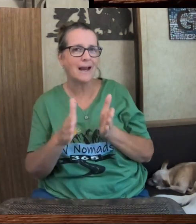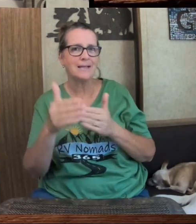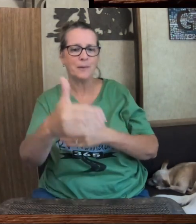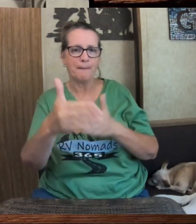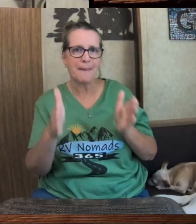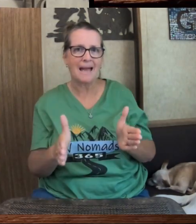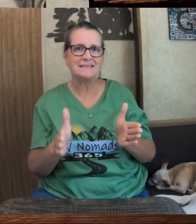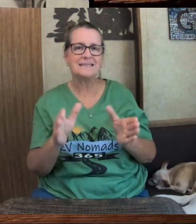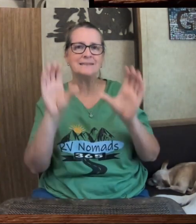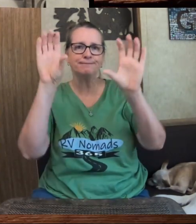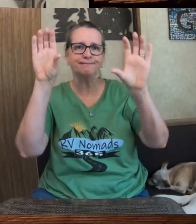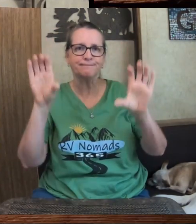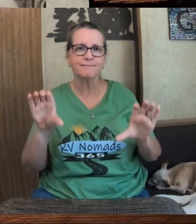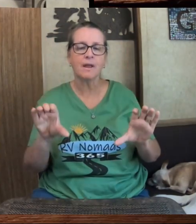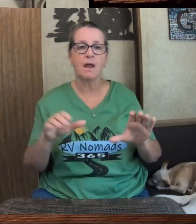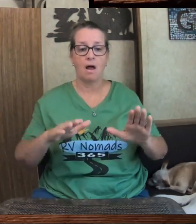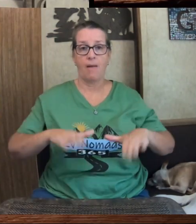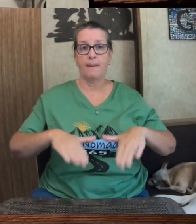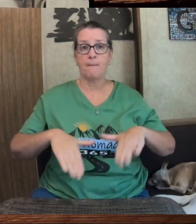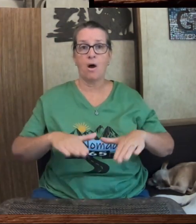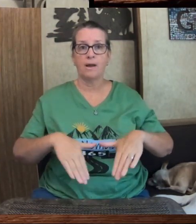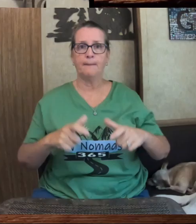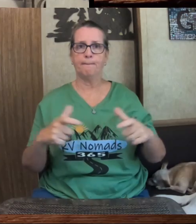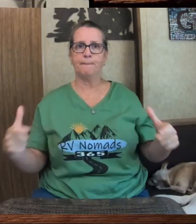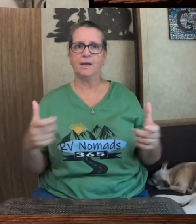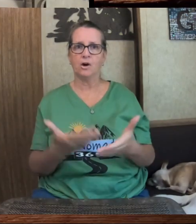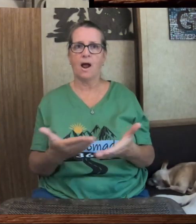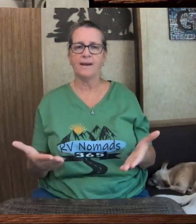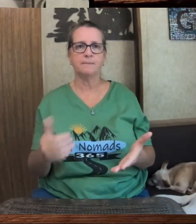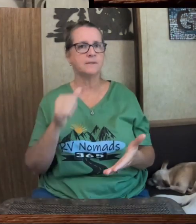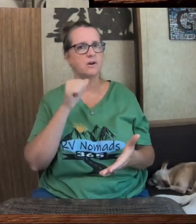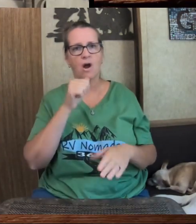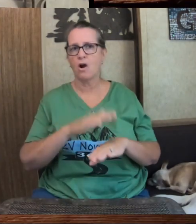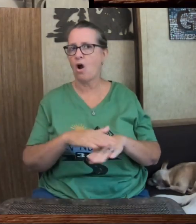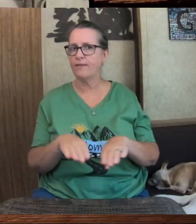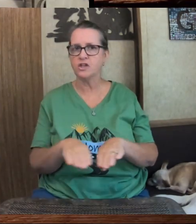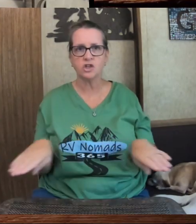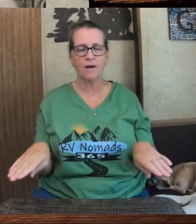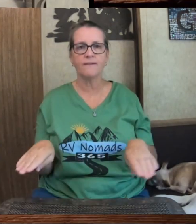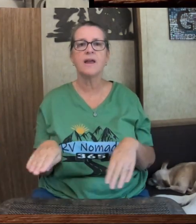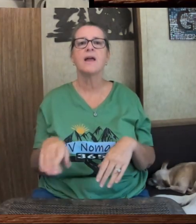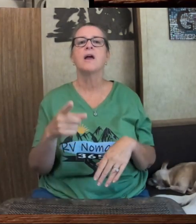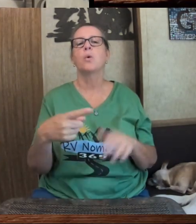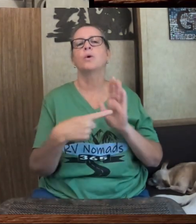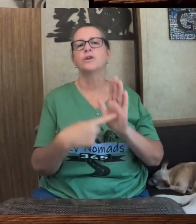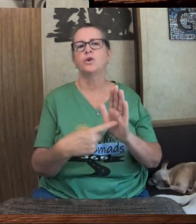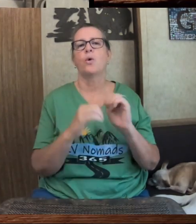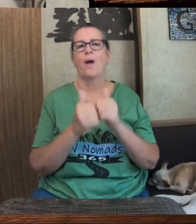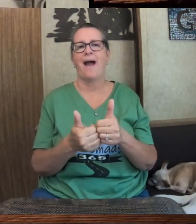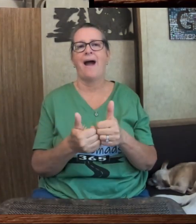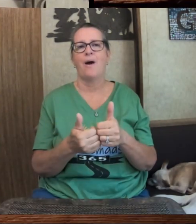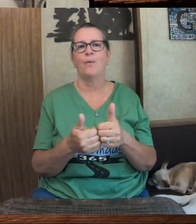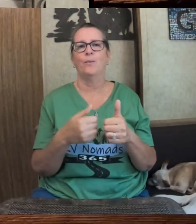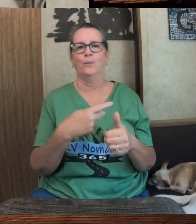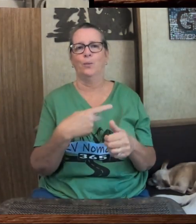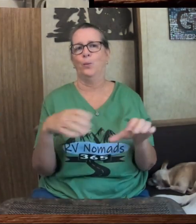using baskets, and we have a spot on the bottom for larger items that are not on a shelf. And this video is going to show you how he